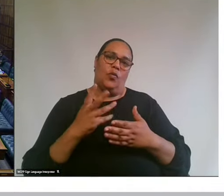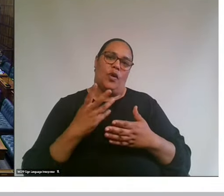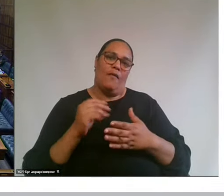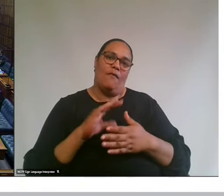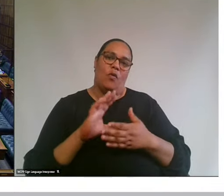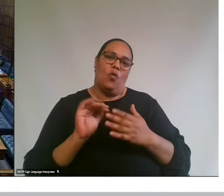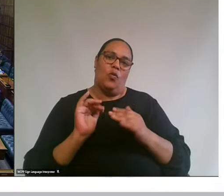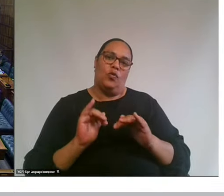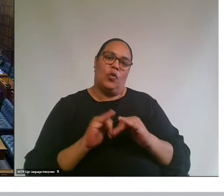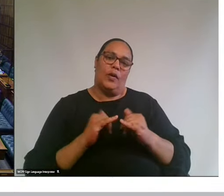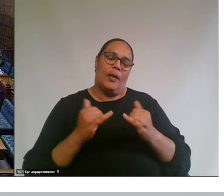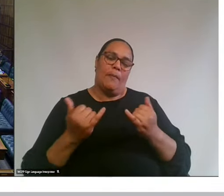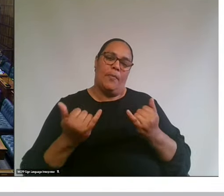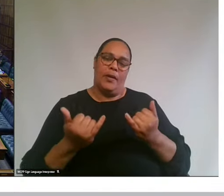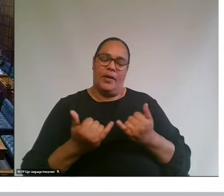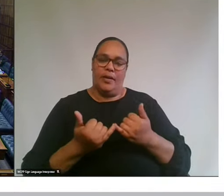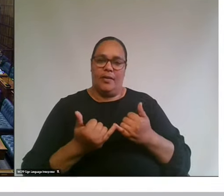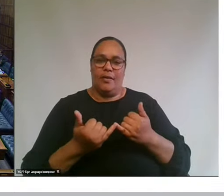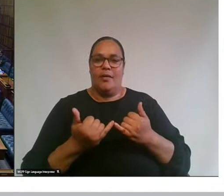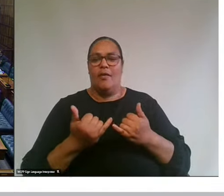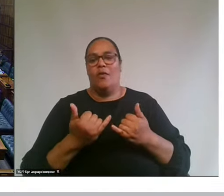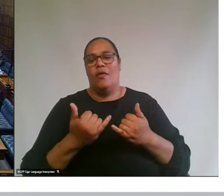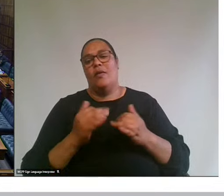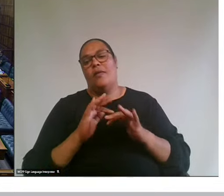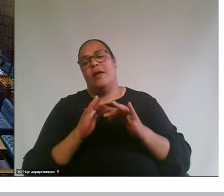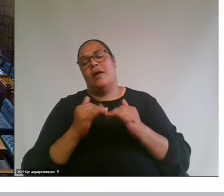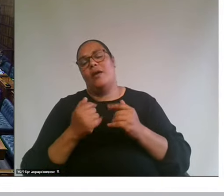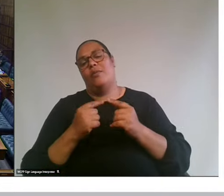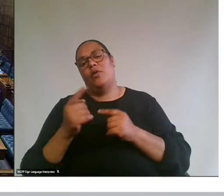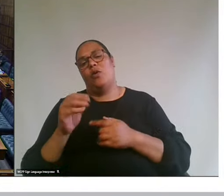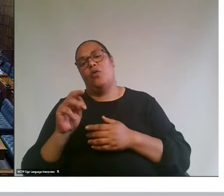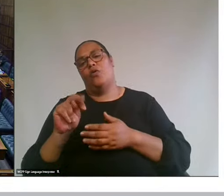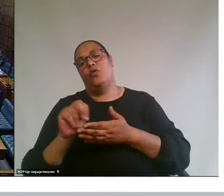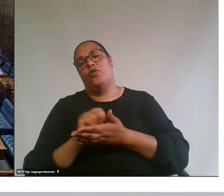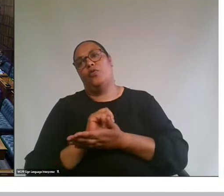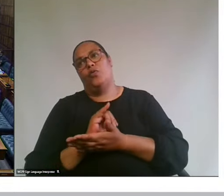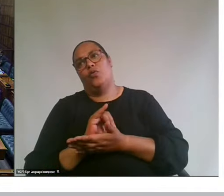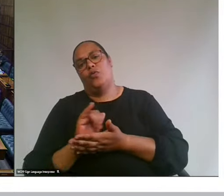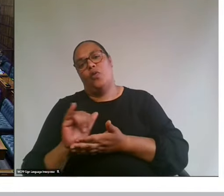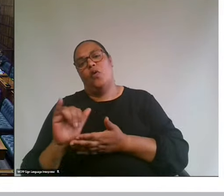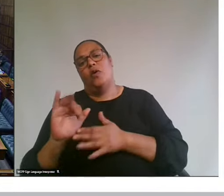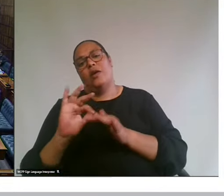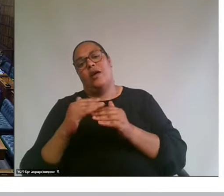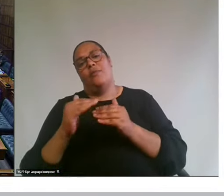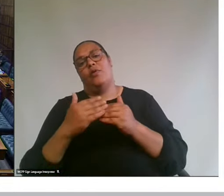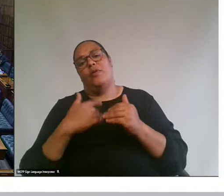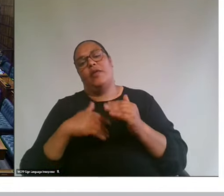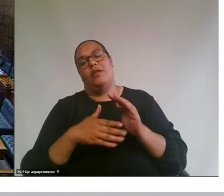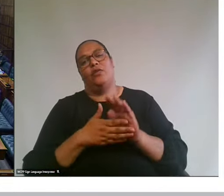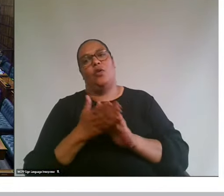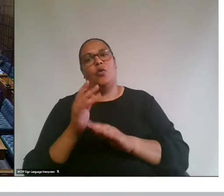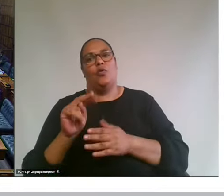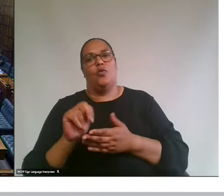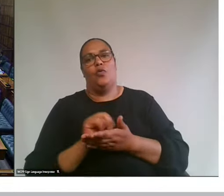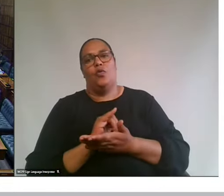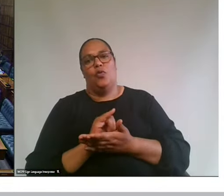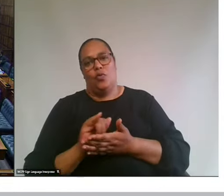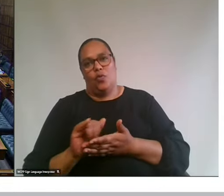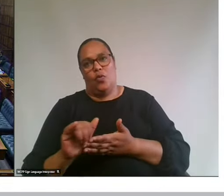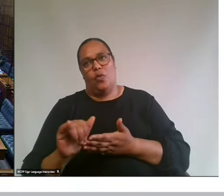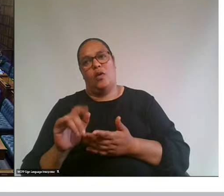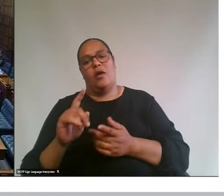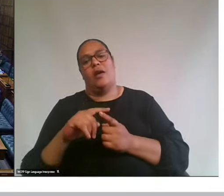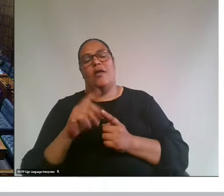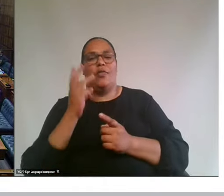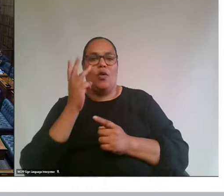the companies um we had the companies go to New York we took companies with us to New York and the